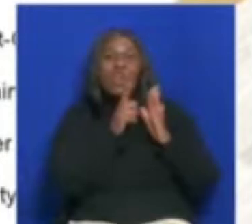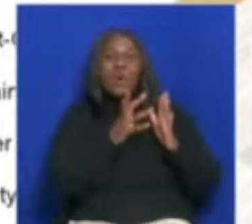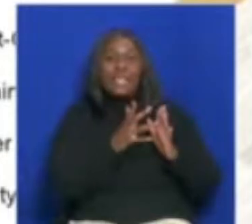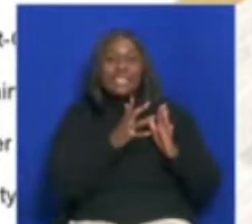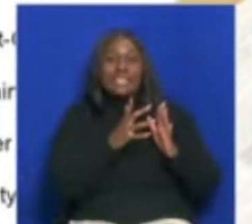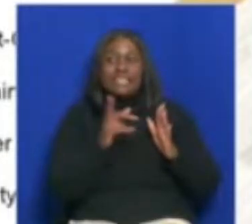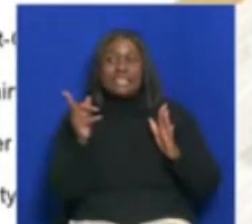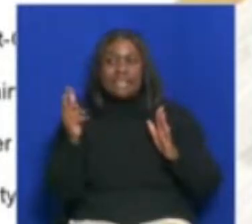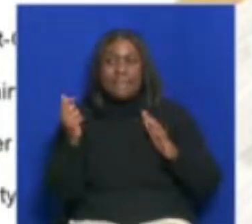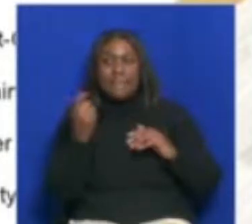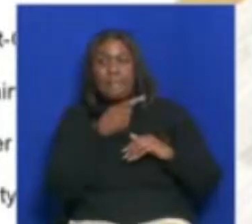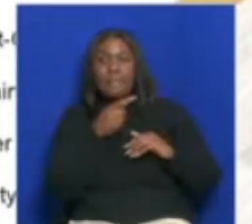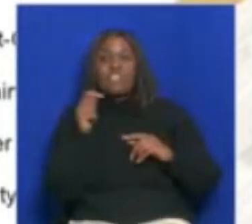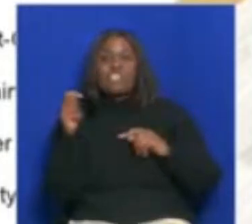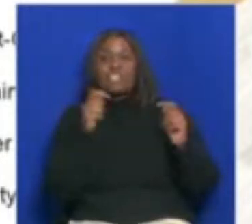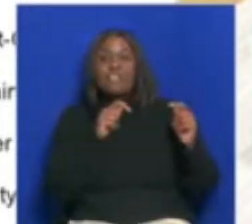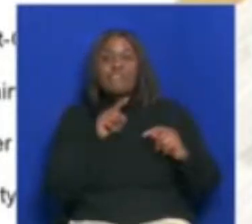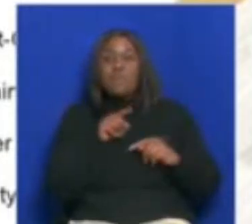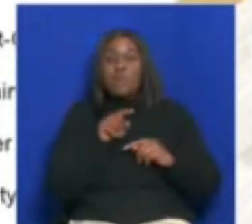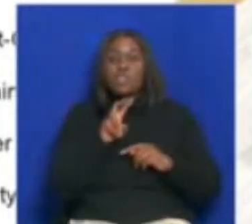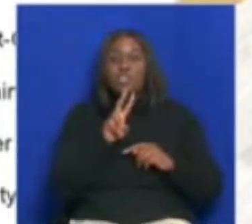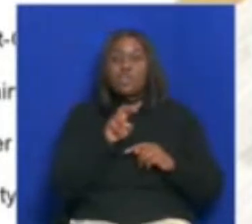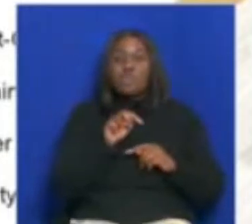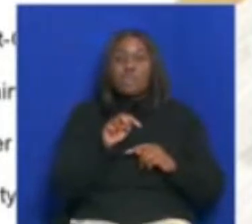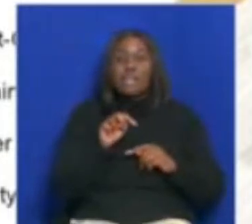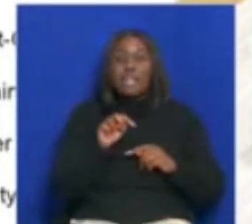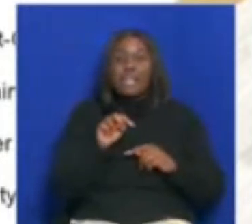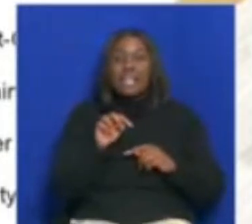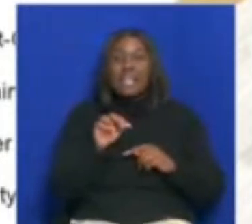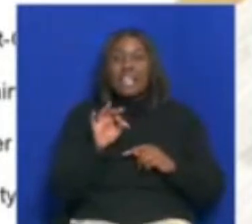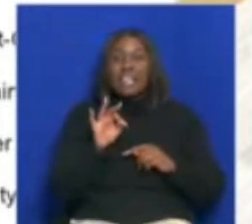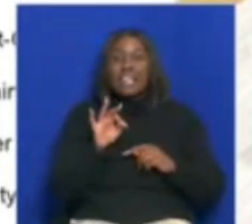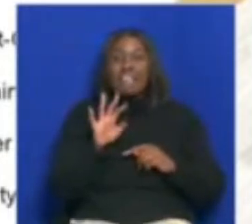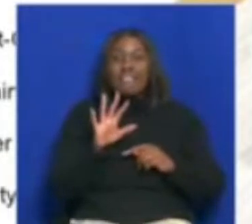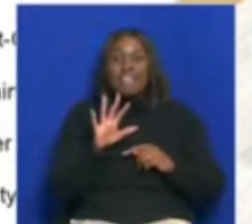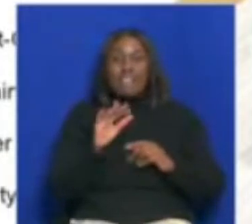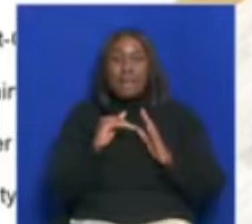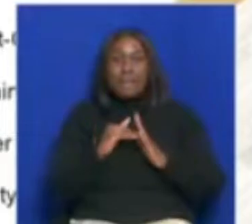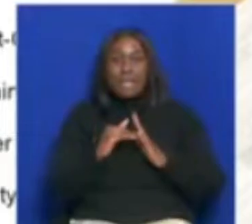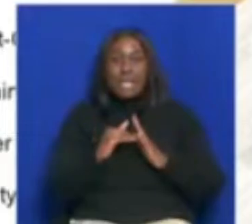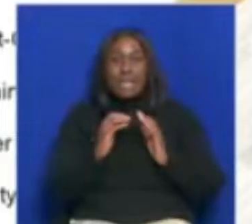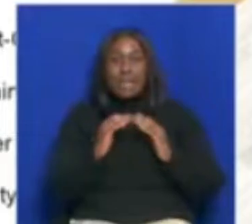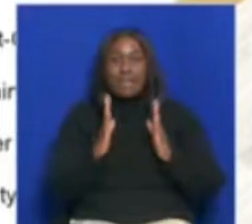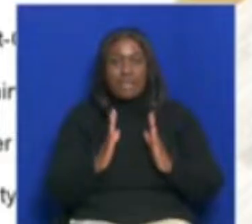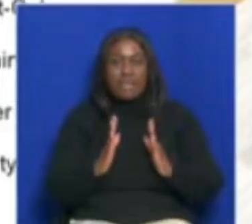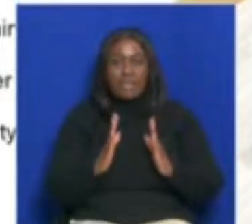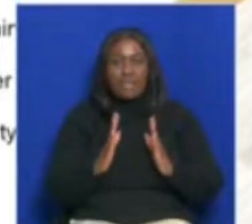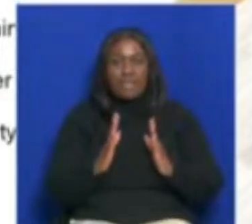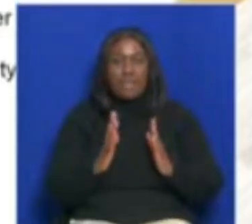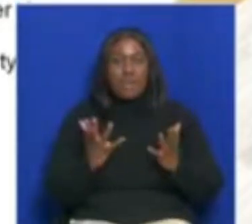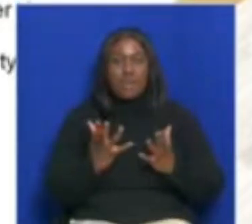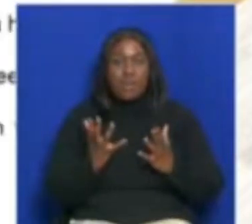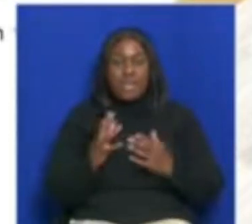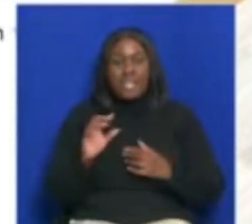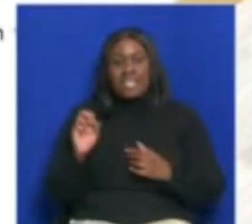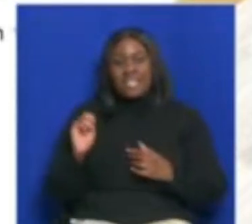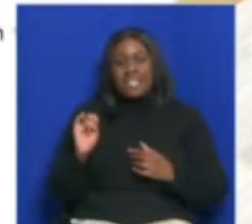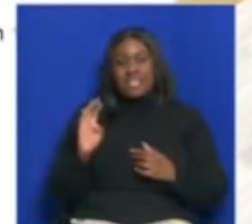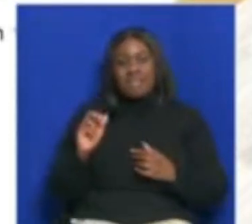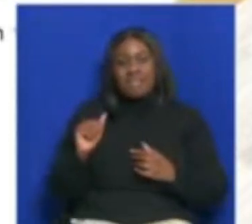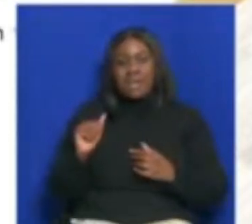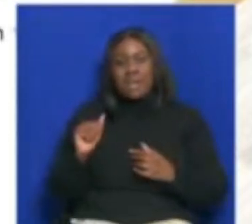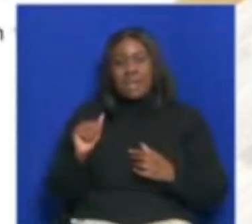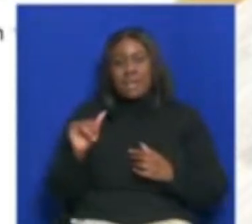a 2.35 million property in Isibaya, which he and his wife